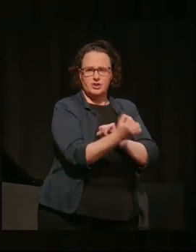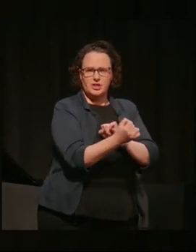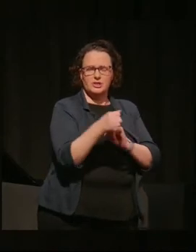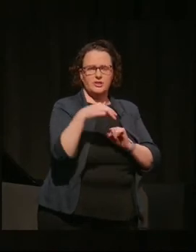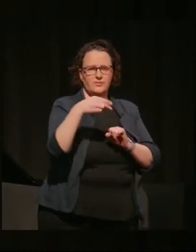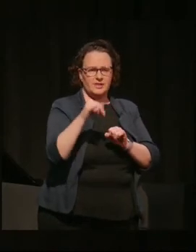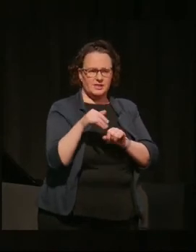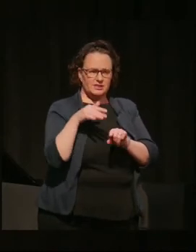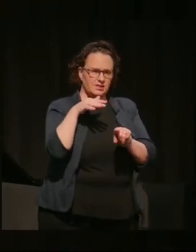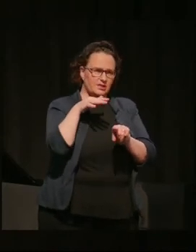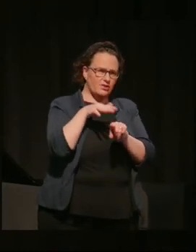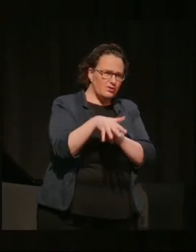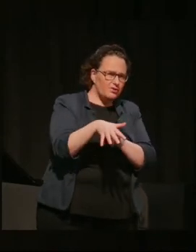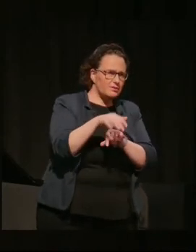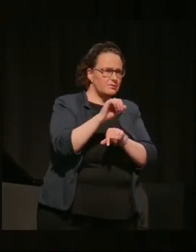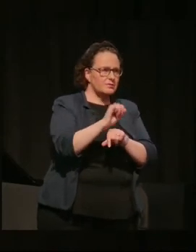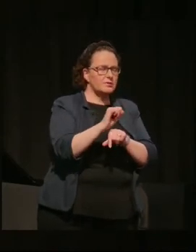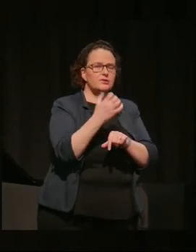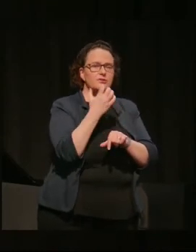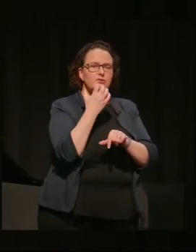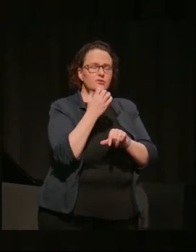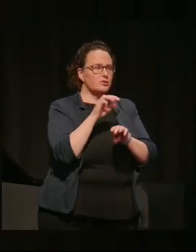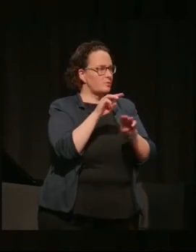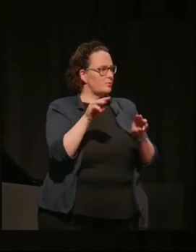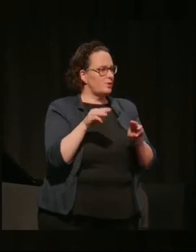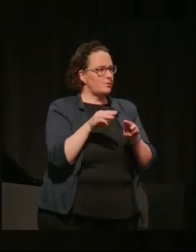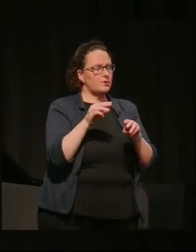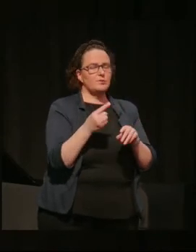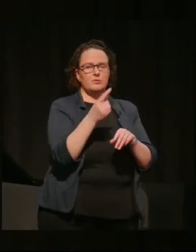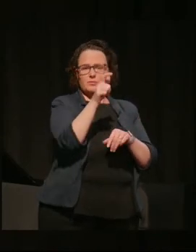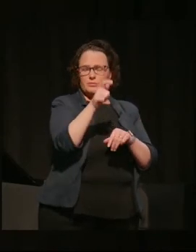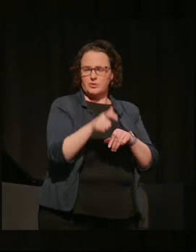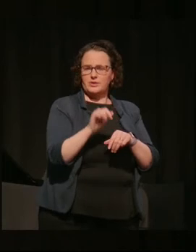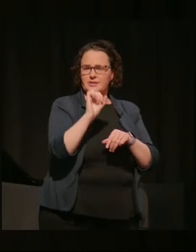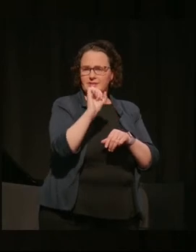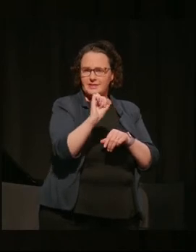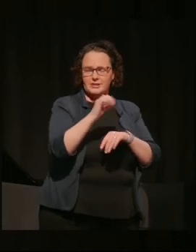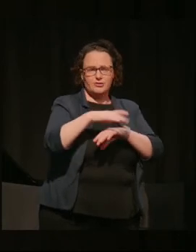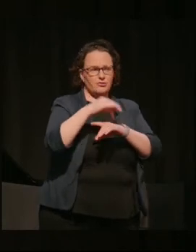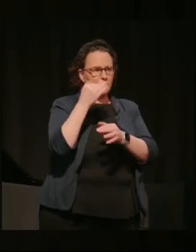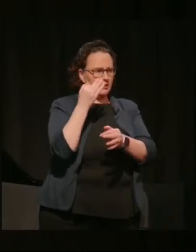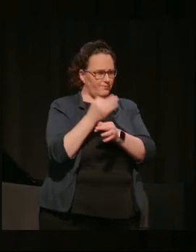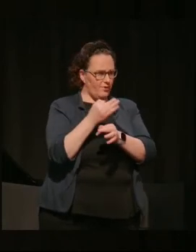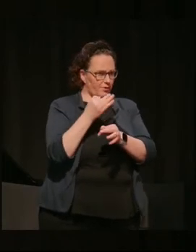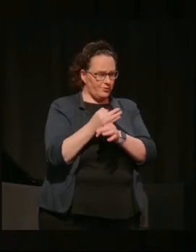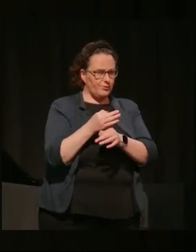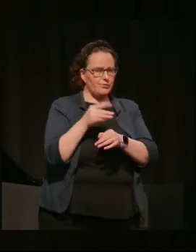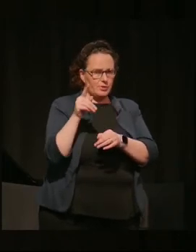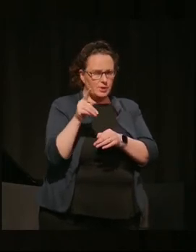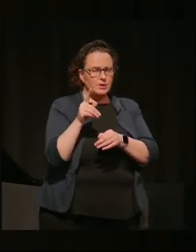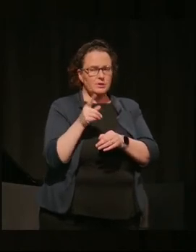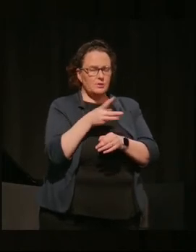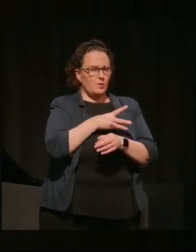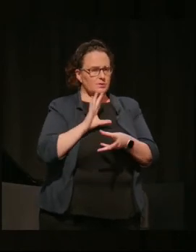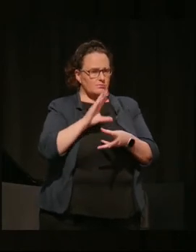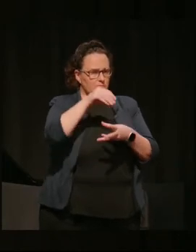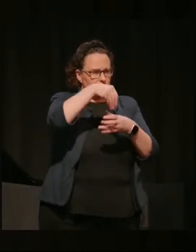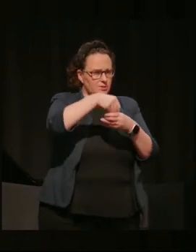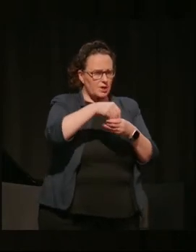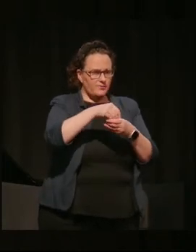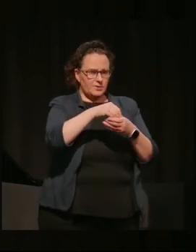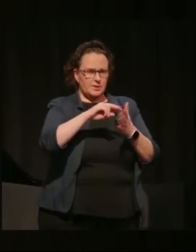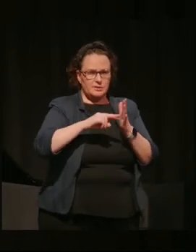people. Kim Bielenberg, whose maternal grandfather, Fritz Dietloff von der Schulenberg, participated in the plot